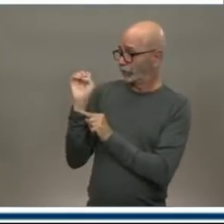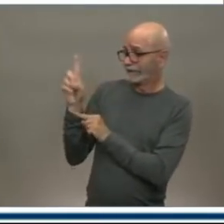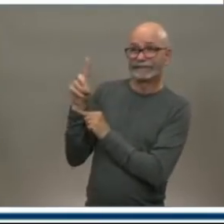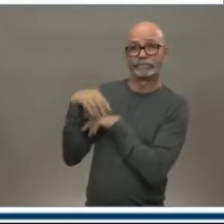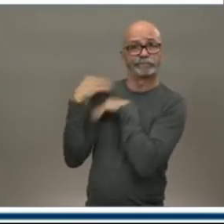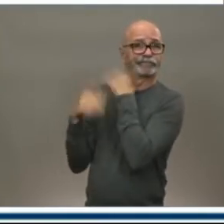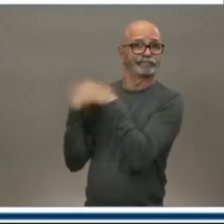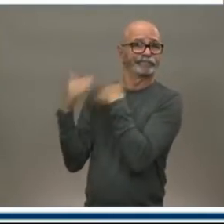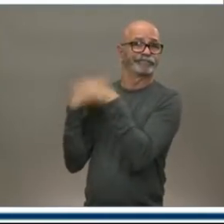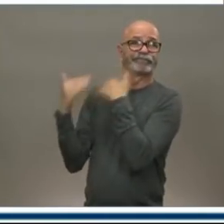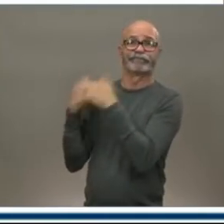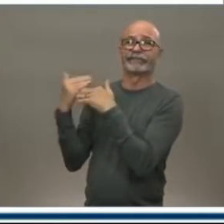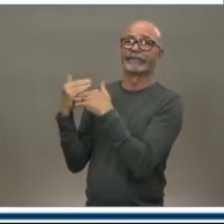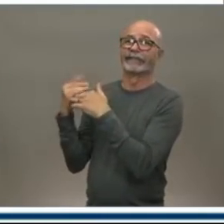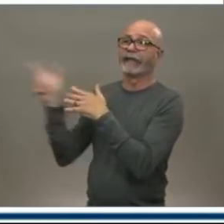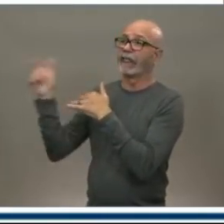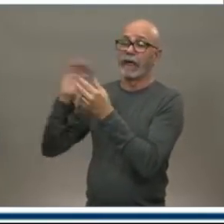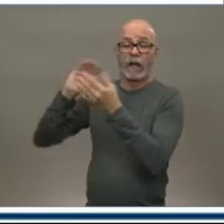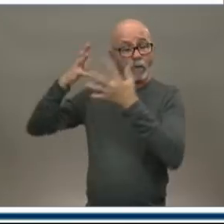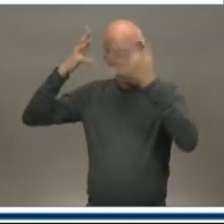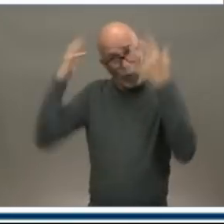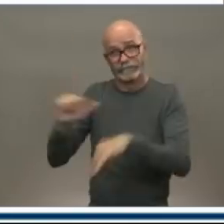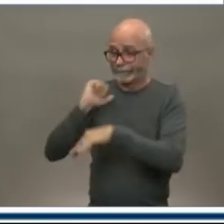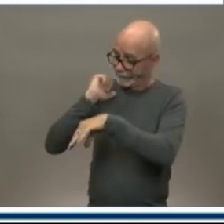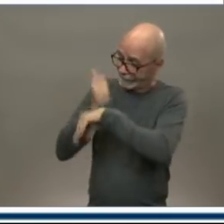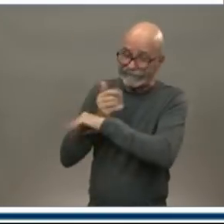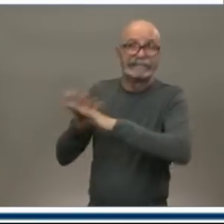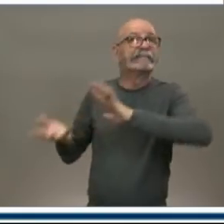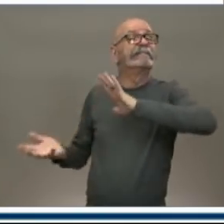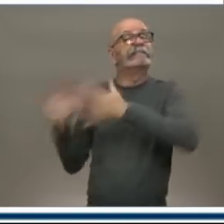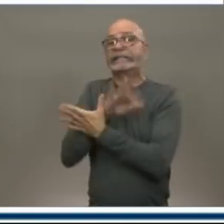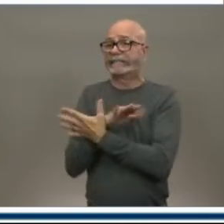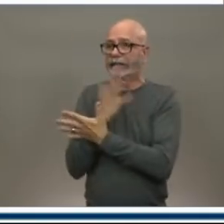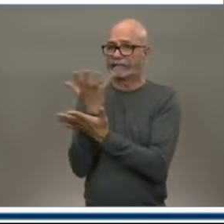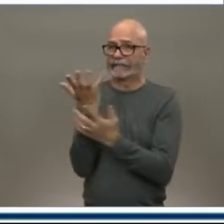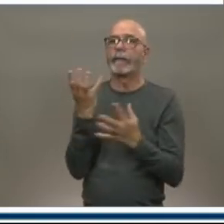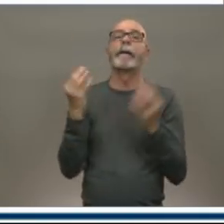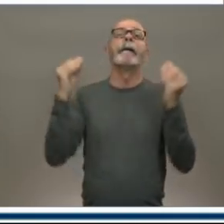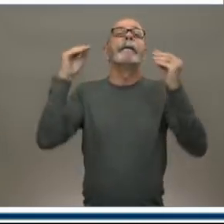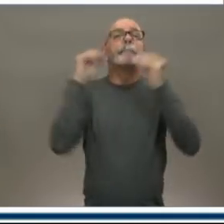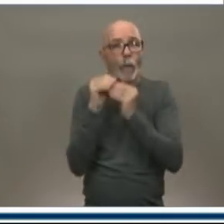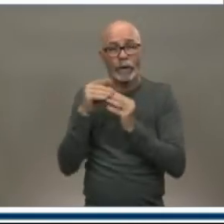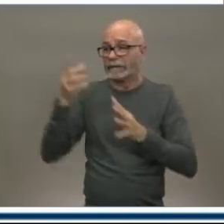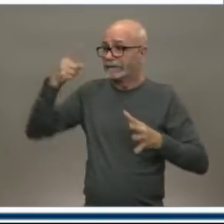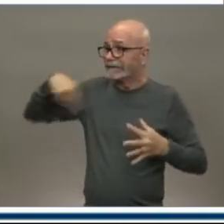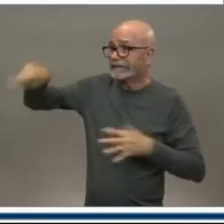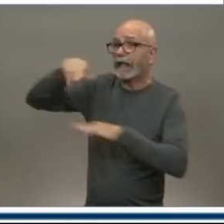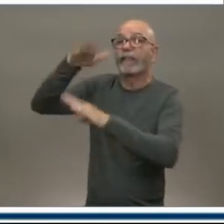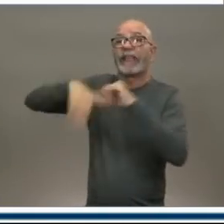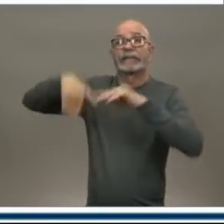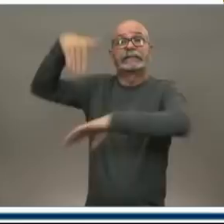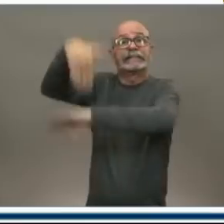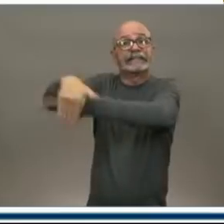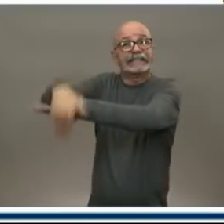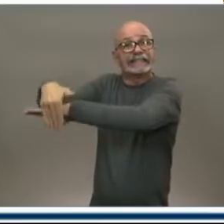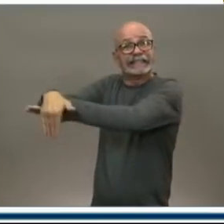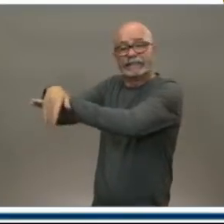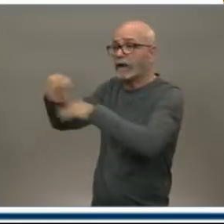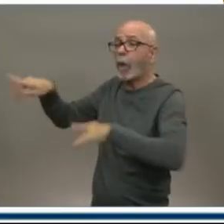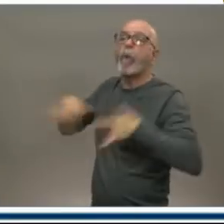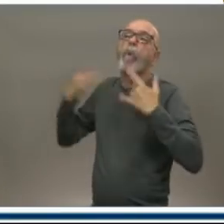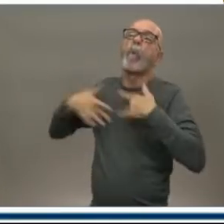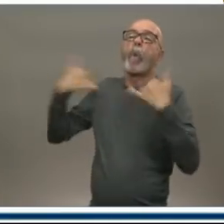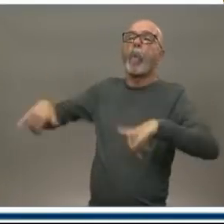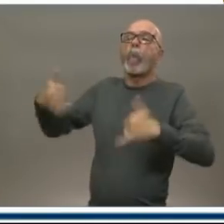very clear that the first priority is to keep our schools open for kids so they can learn during the day. Go ahead with your follow-up, John. Thank you. So